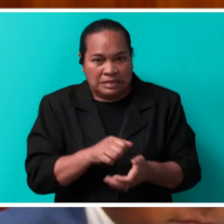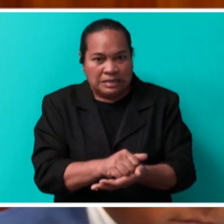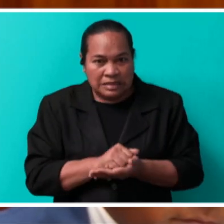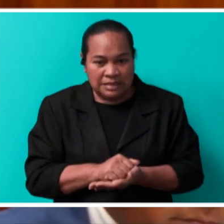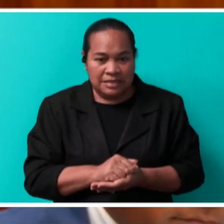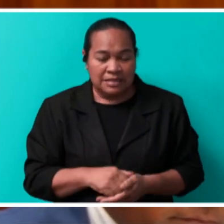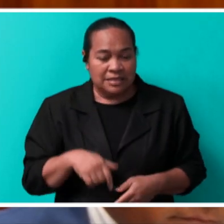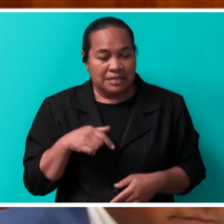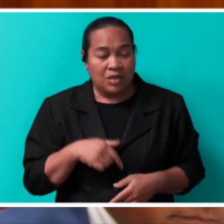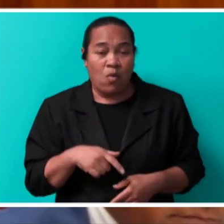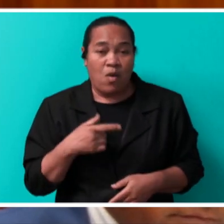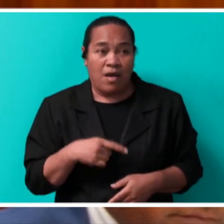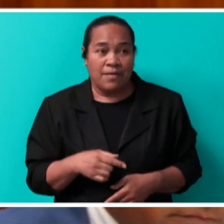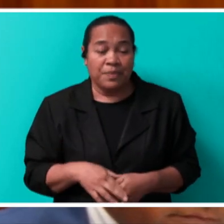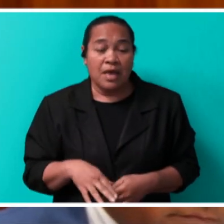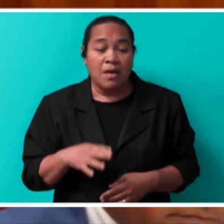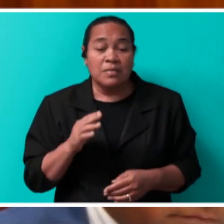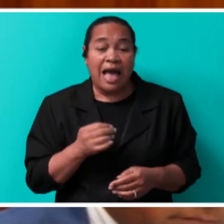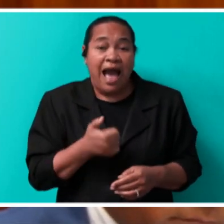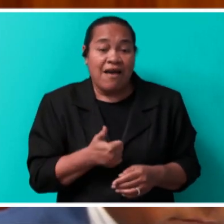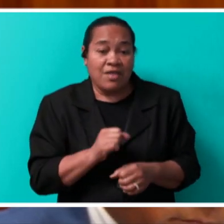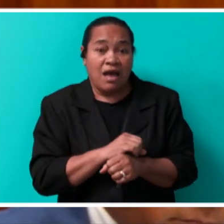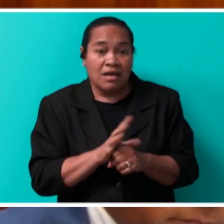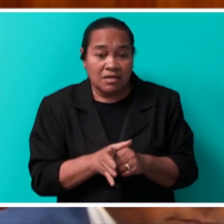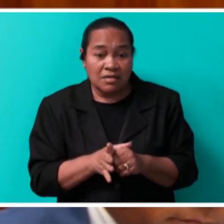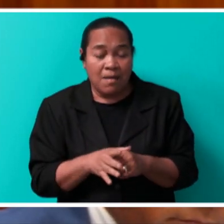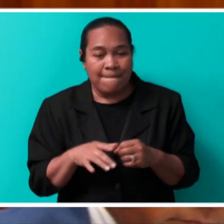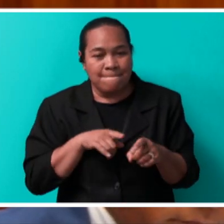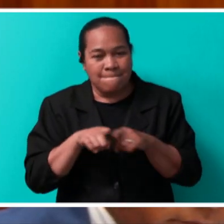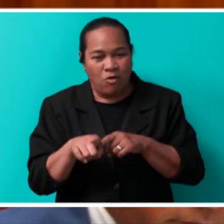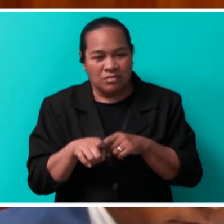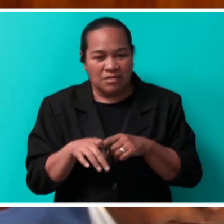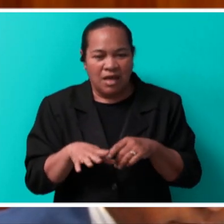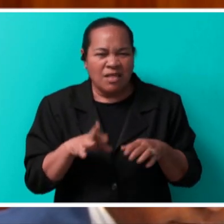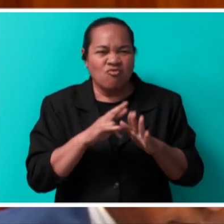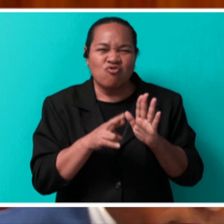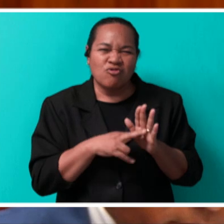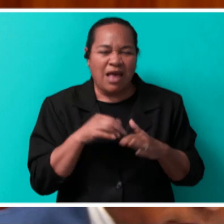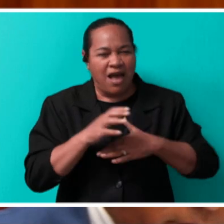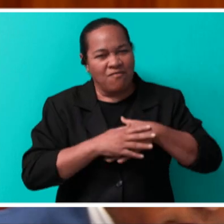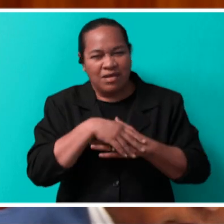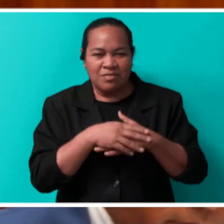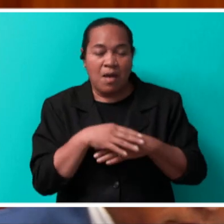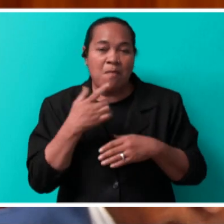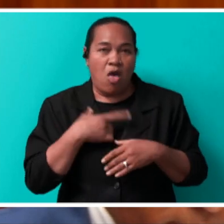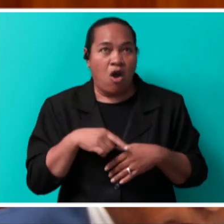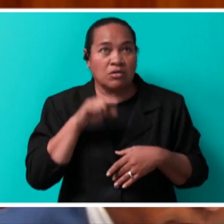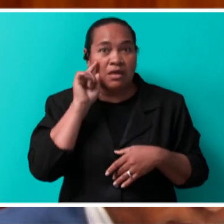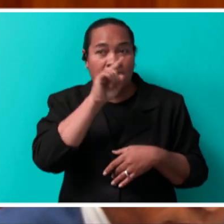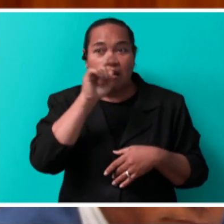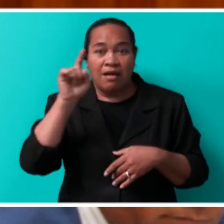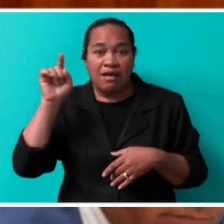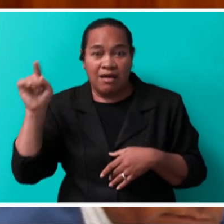rose steeply post-COVID due to both countries relaxing their rules because of the shortage that they are